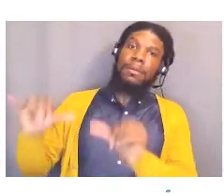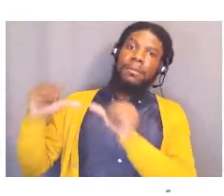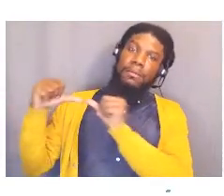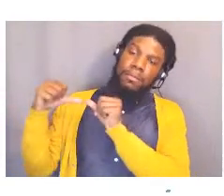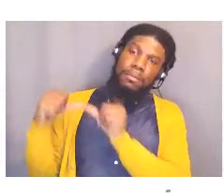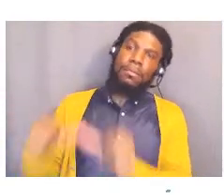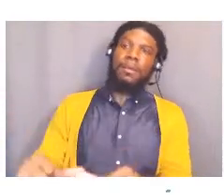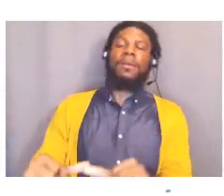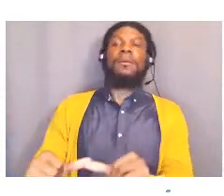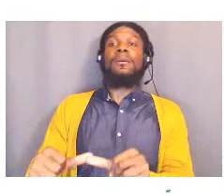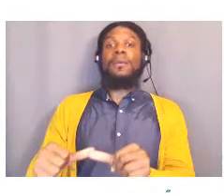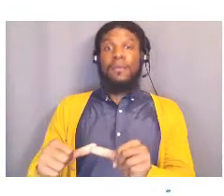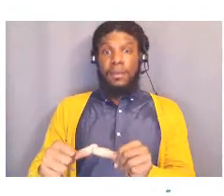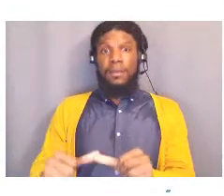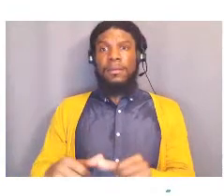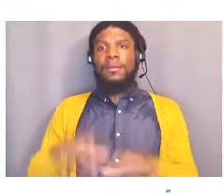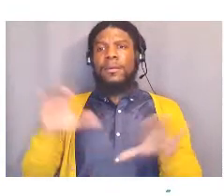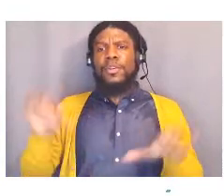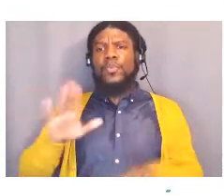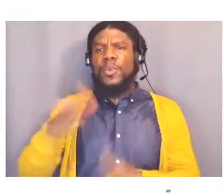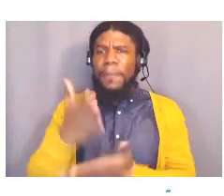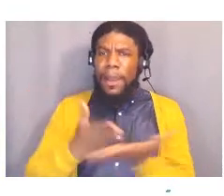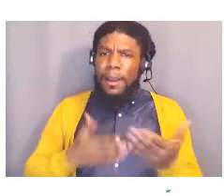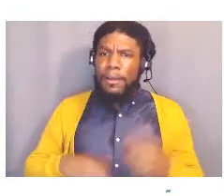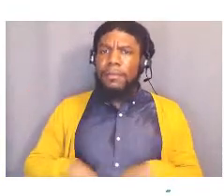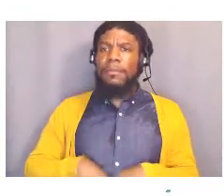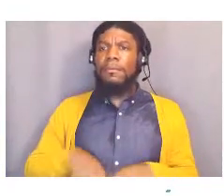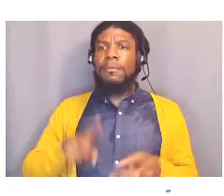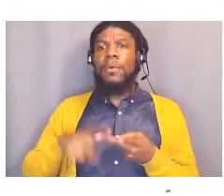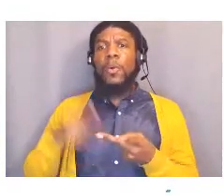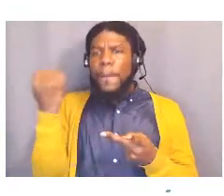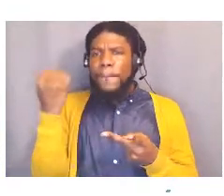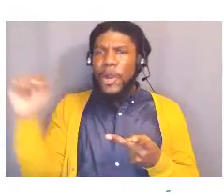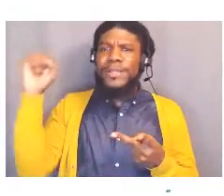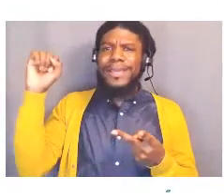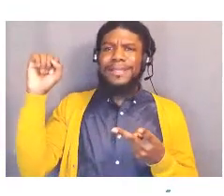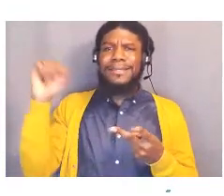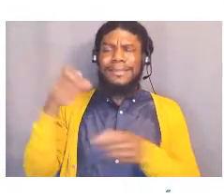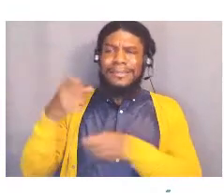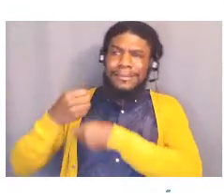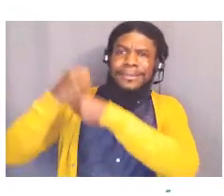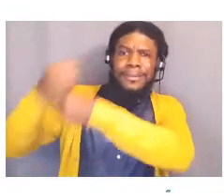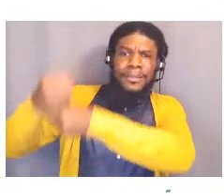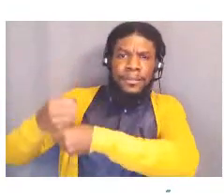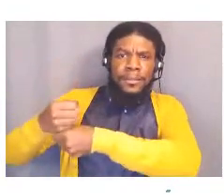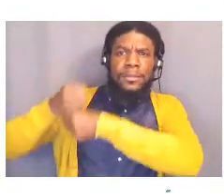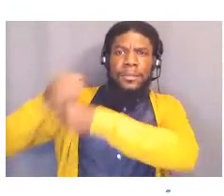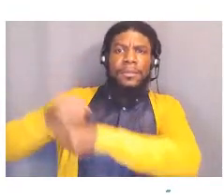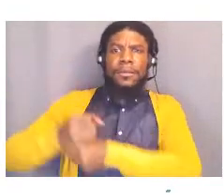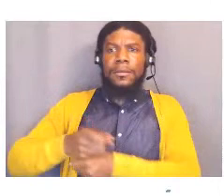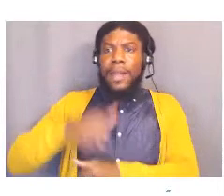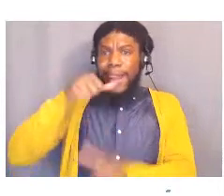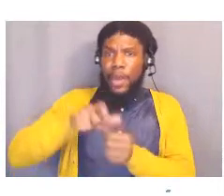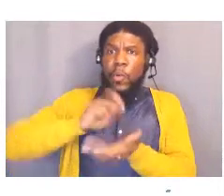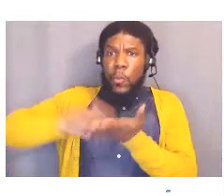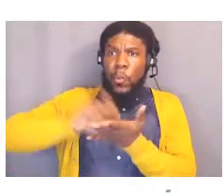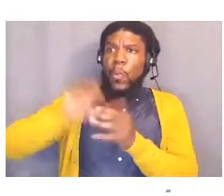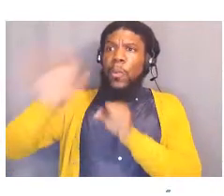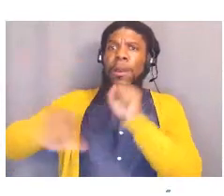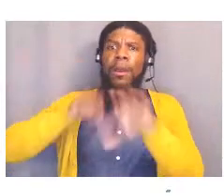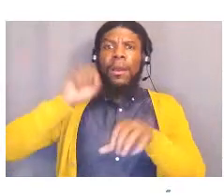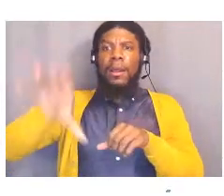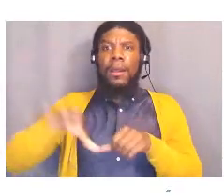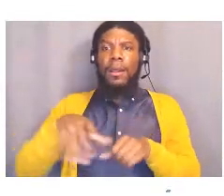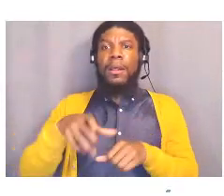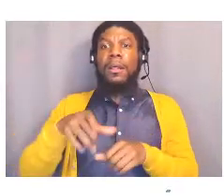part. Protest. Write letters. Whatever you're able to do, let the world know that you want to